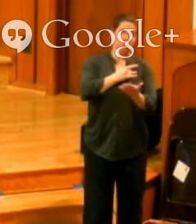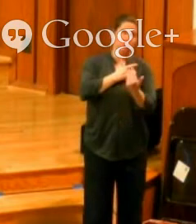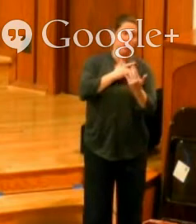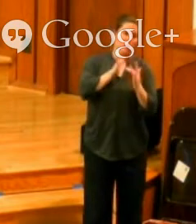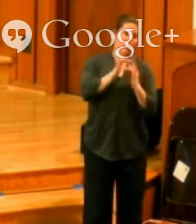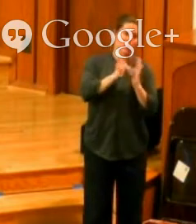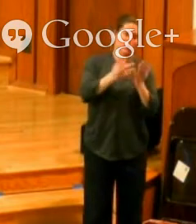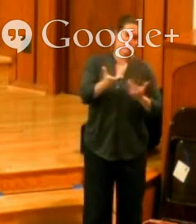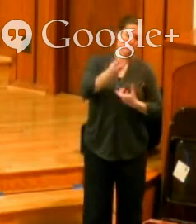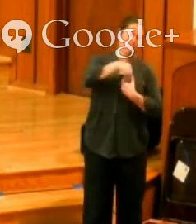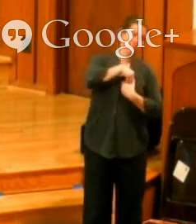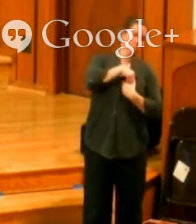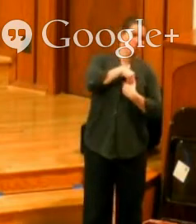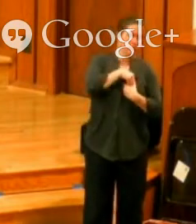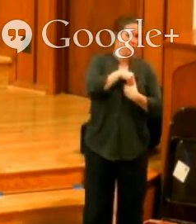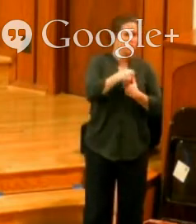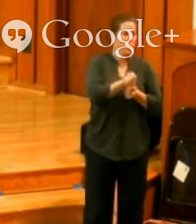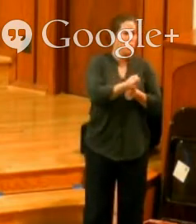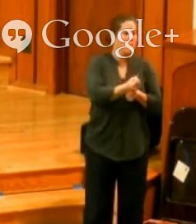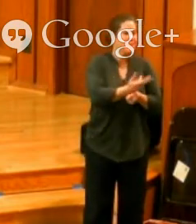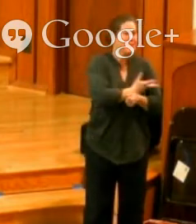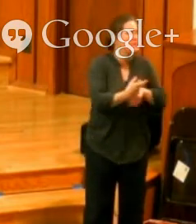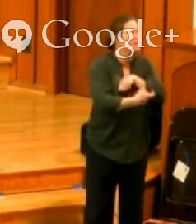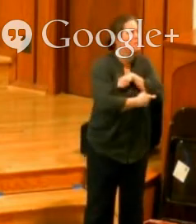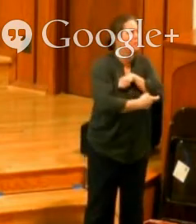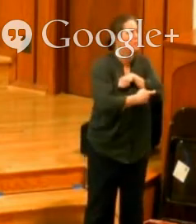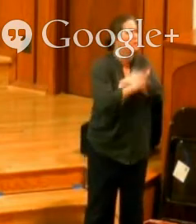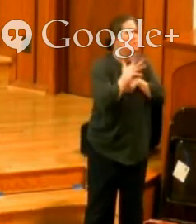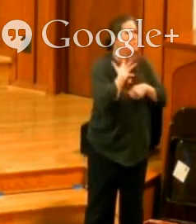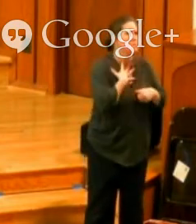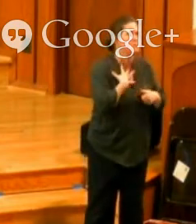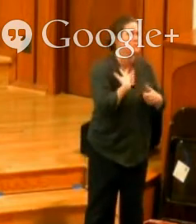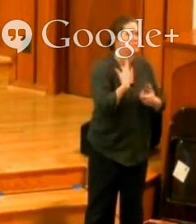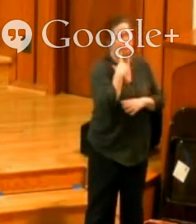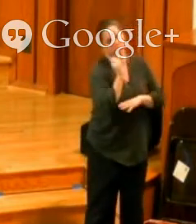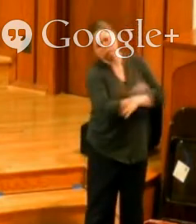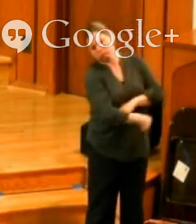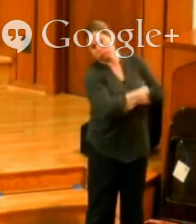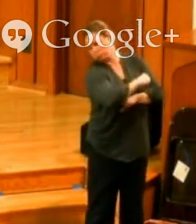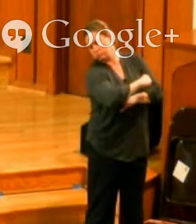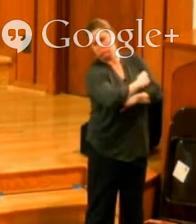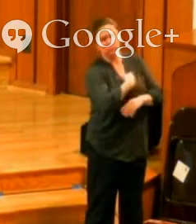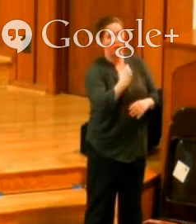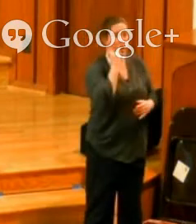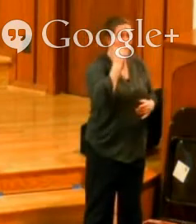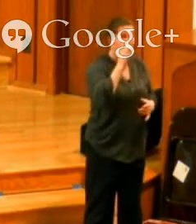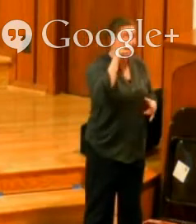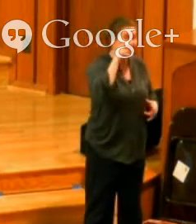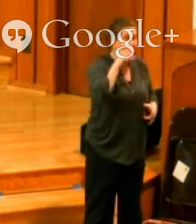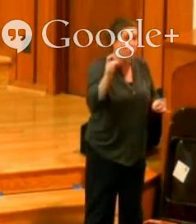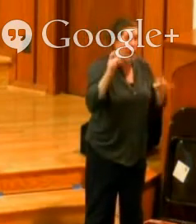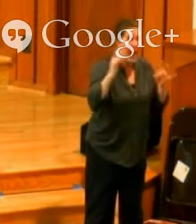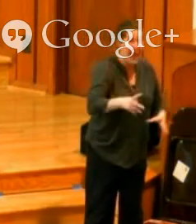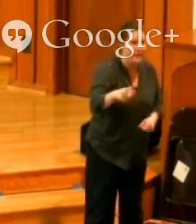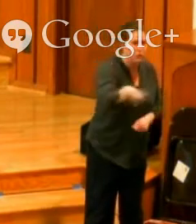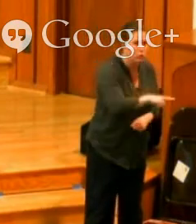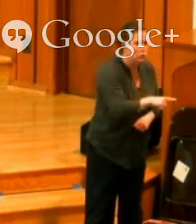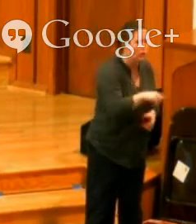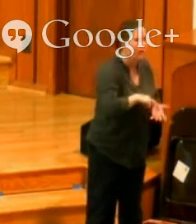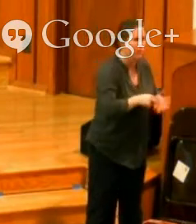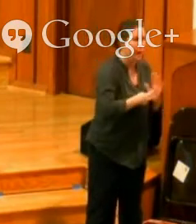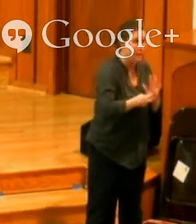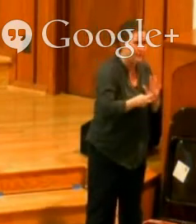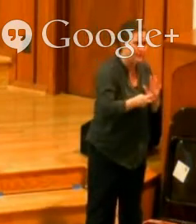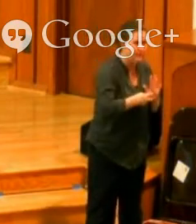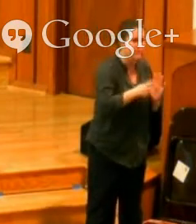any temptation that the devil throws at you. Because if the devil hates you, then that would mean that the devil has a